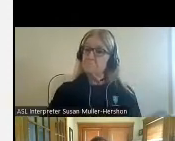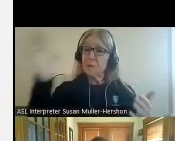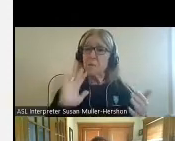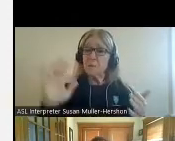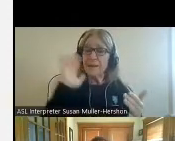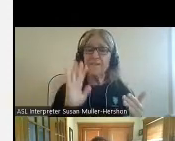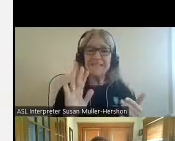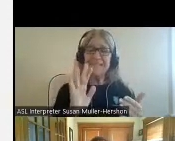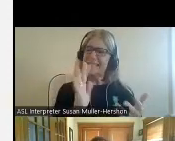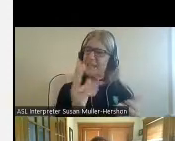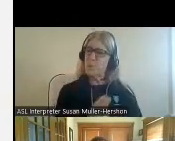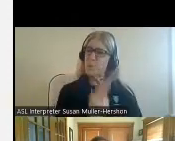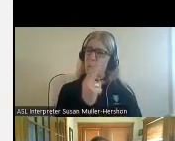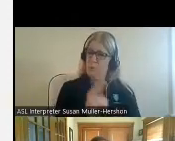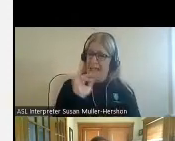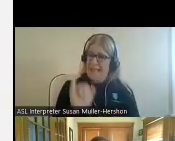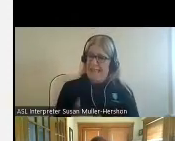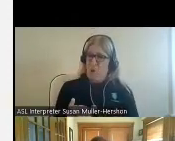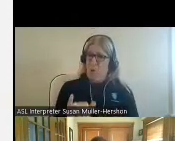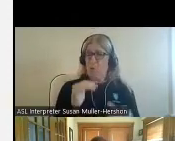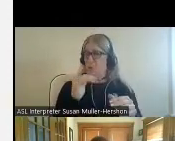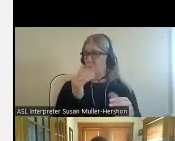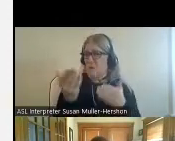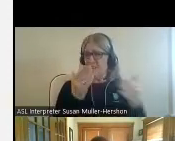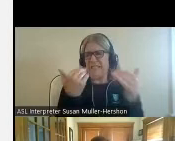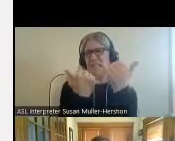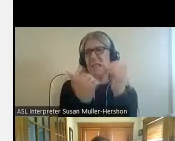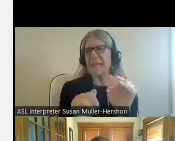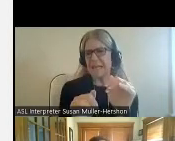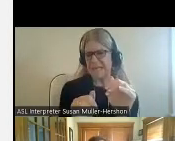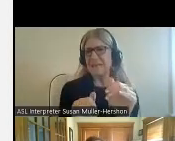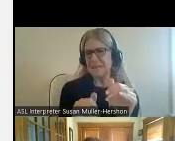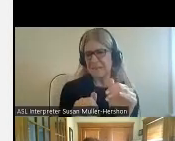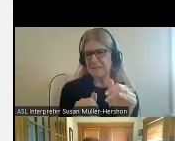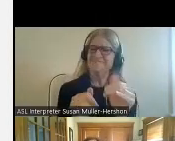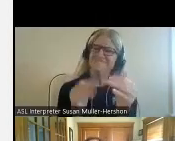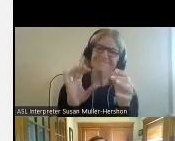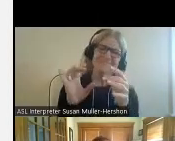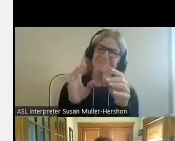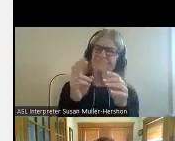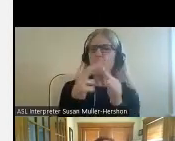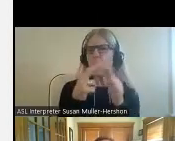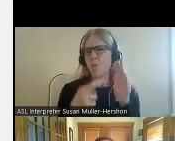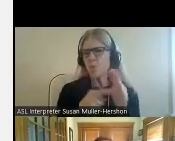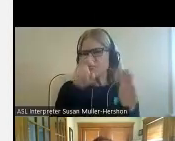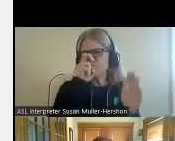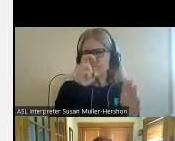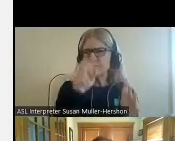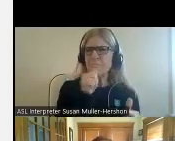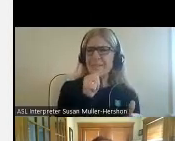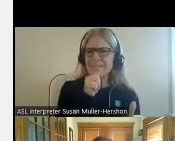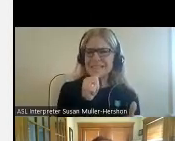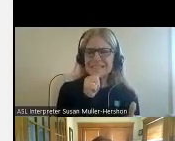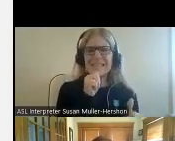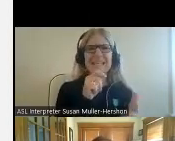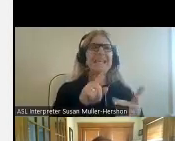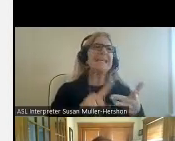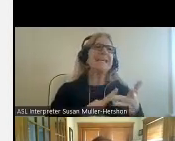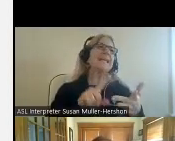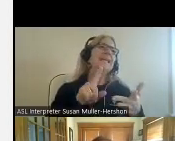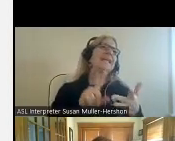to telehealth services was really limited by restrictions around privacy, prescribing,